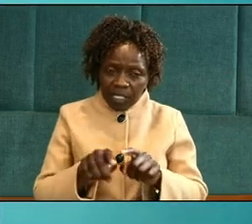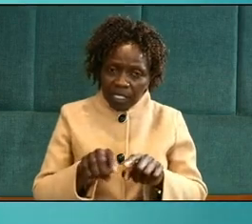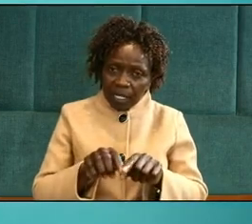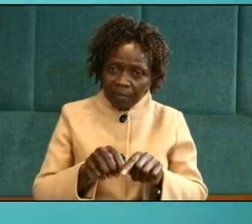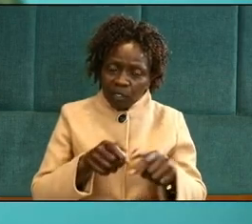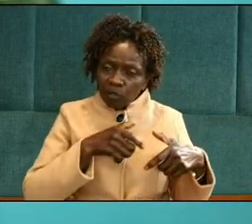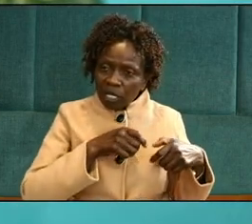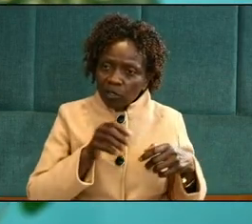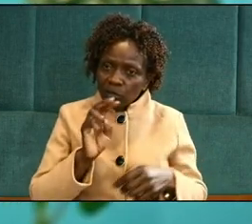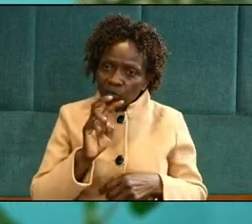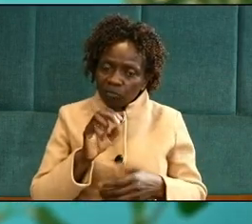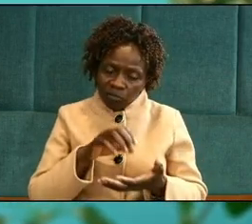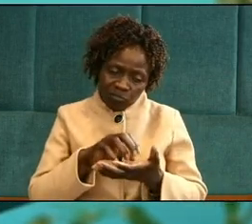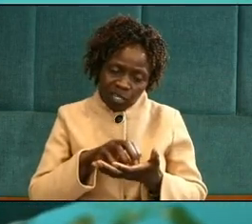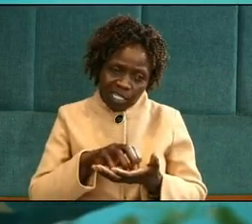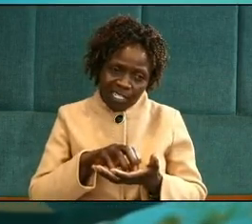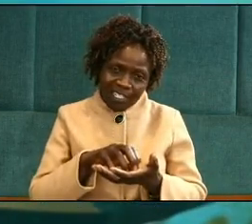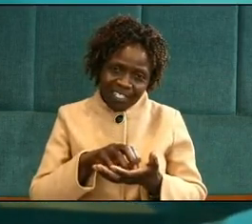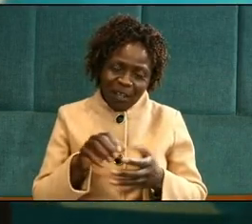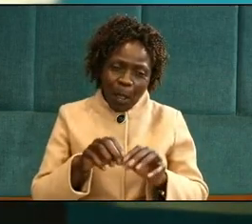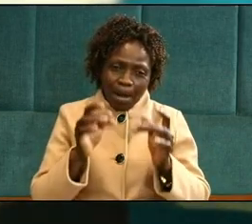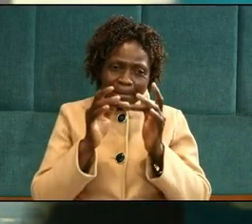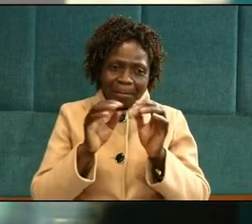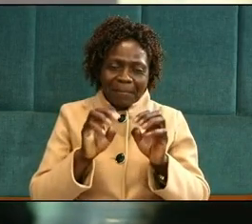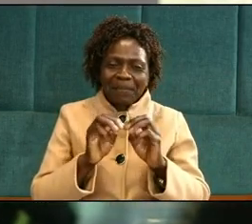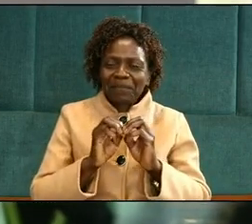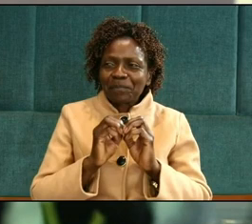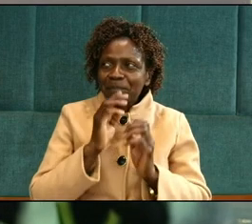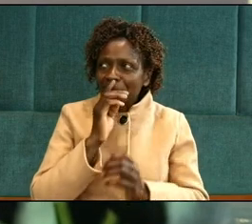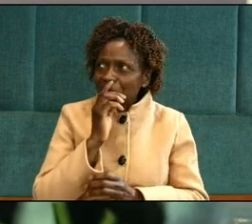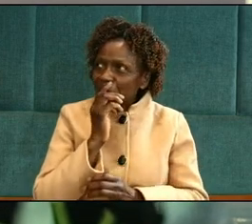you just see the status posts on their social medias.